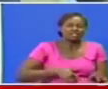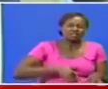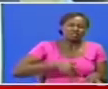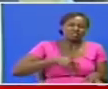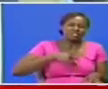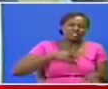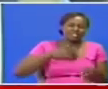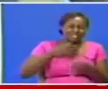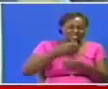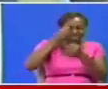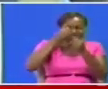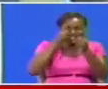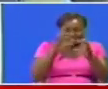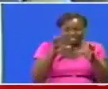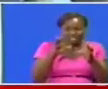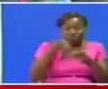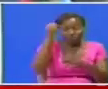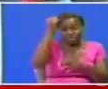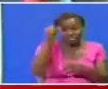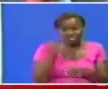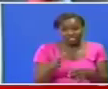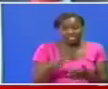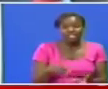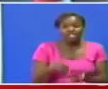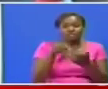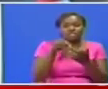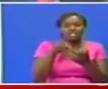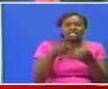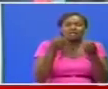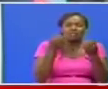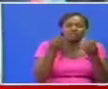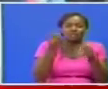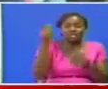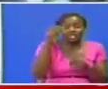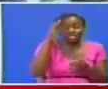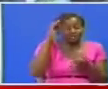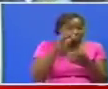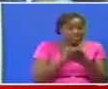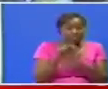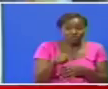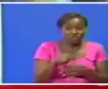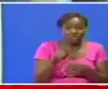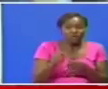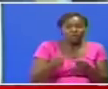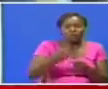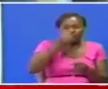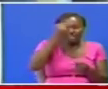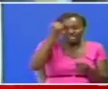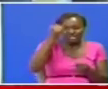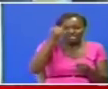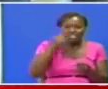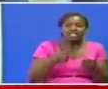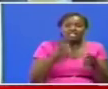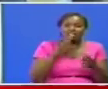of mistrust of politicians. Most Kenyans believe today that politicians are loud on promises but